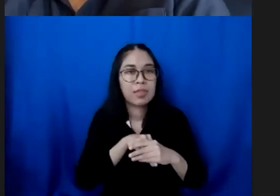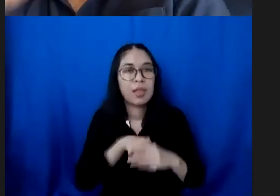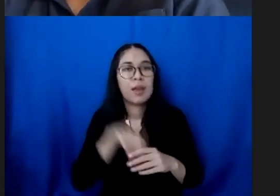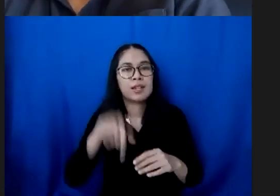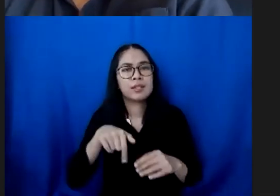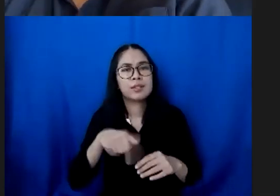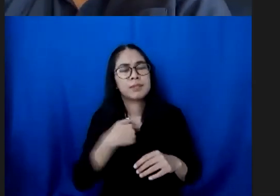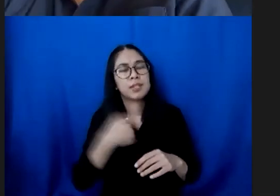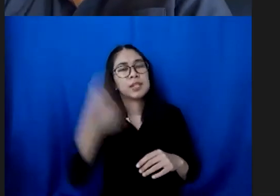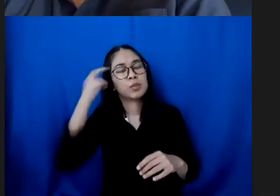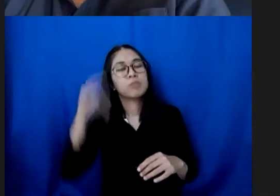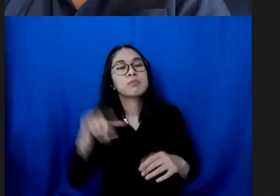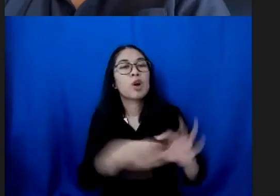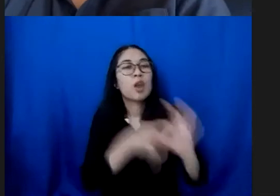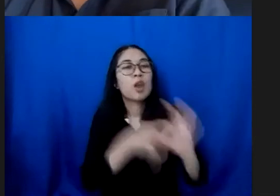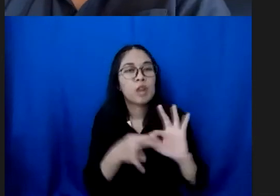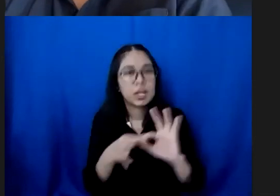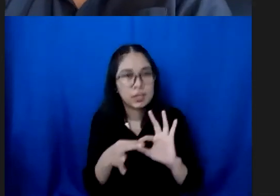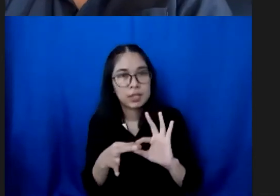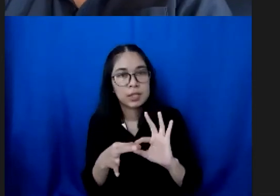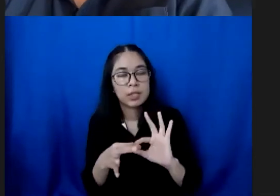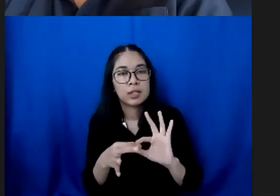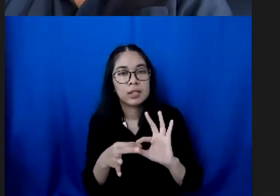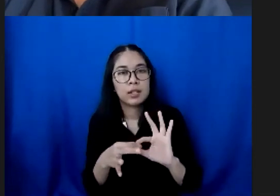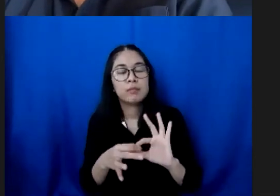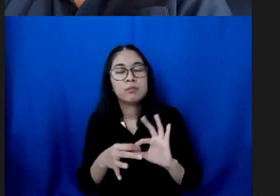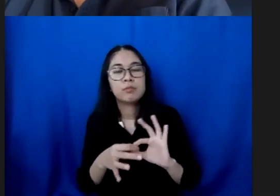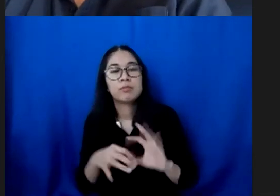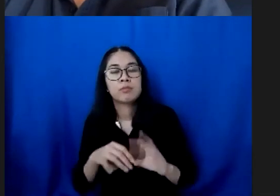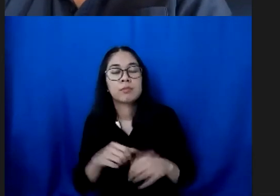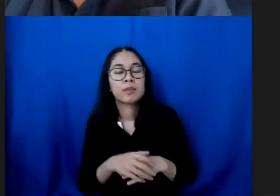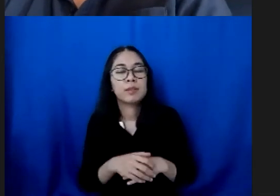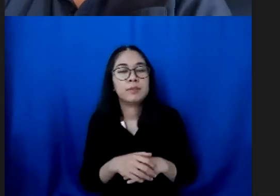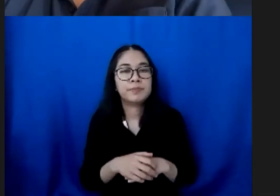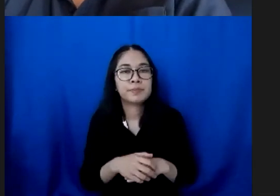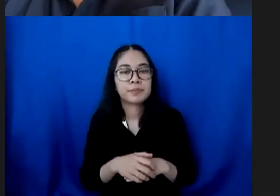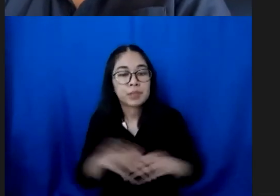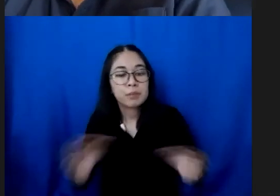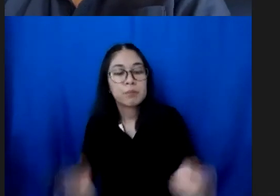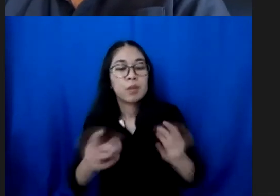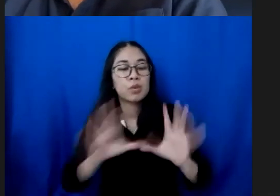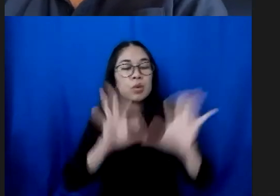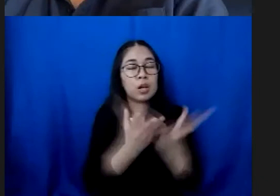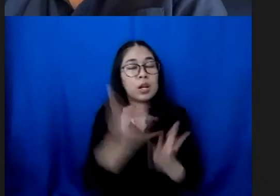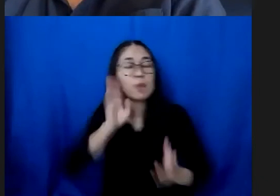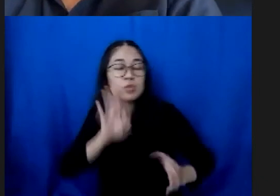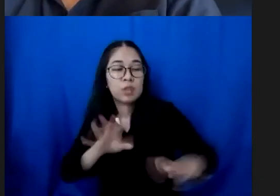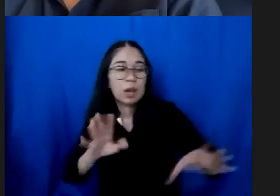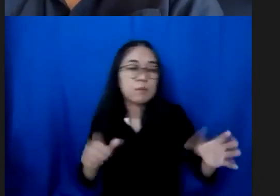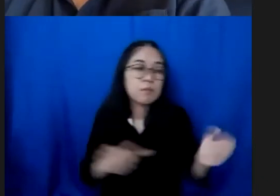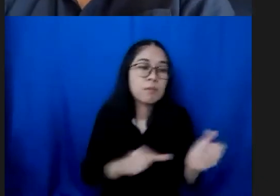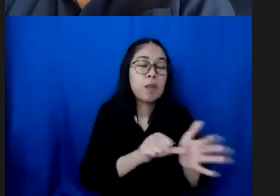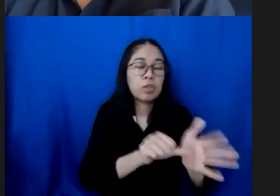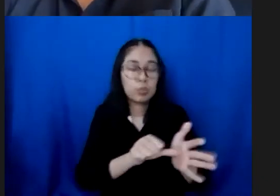collaboration that can really help set up a young family, ensure their safety and health, and of